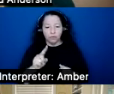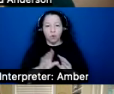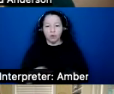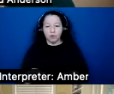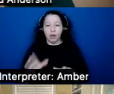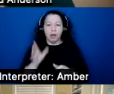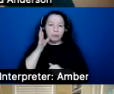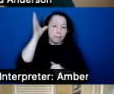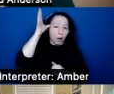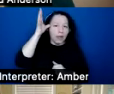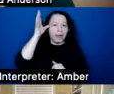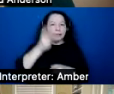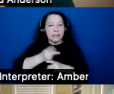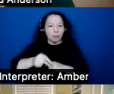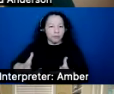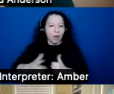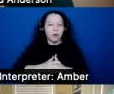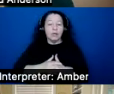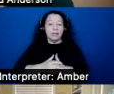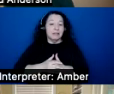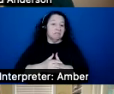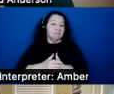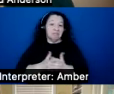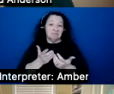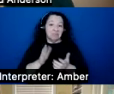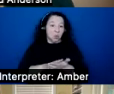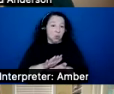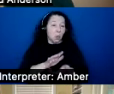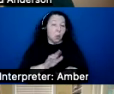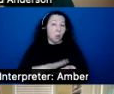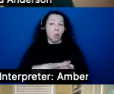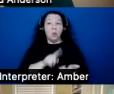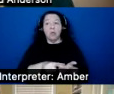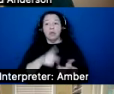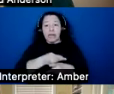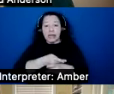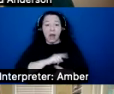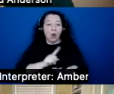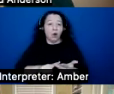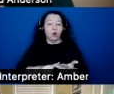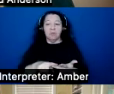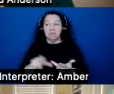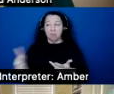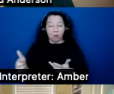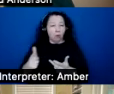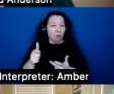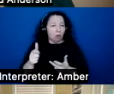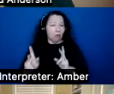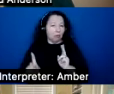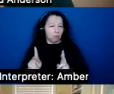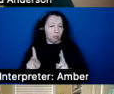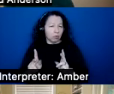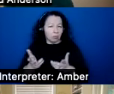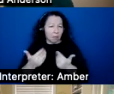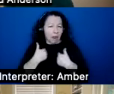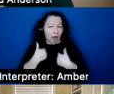parents, caregivers, even things like the school, maybe the daycare, anyone else who may have knowledge of the